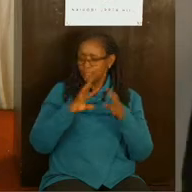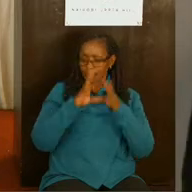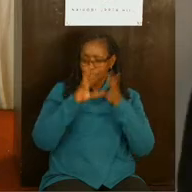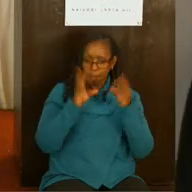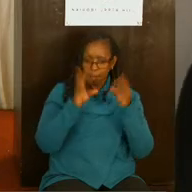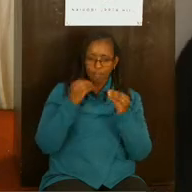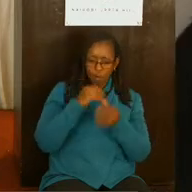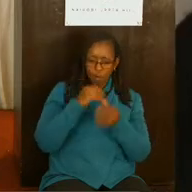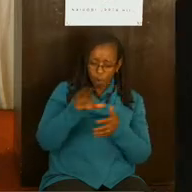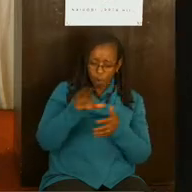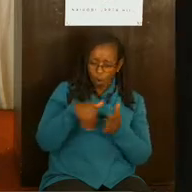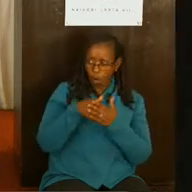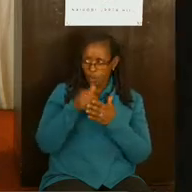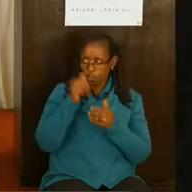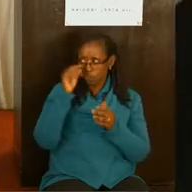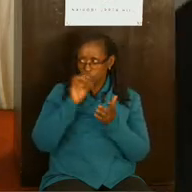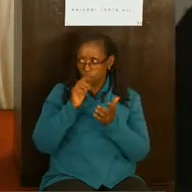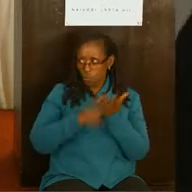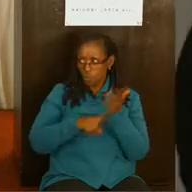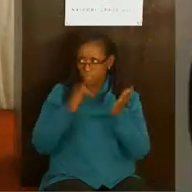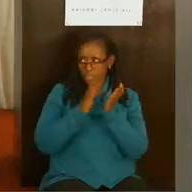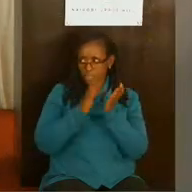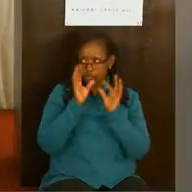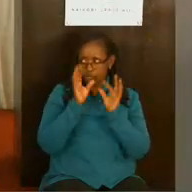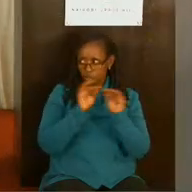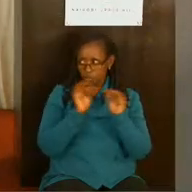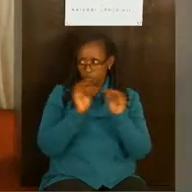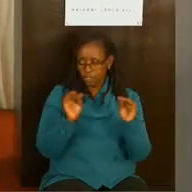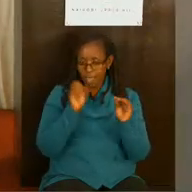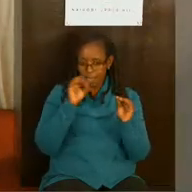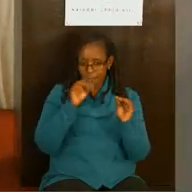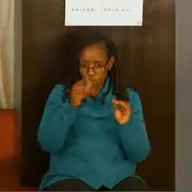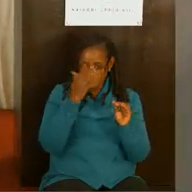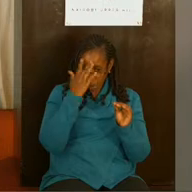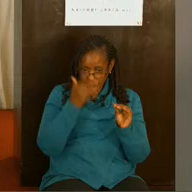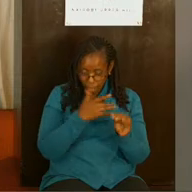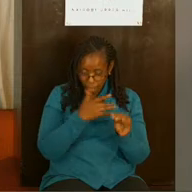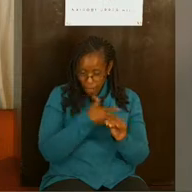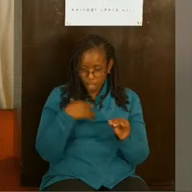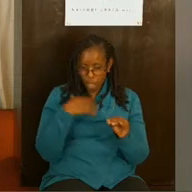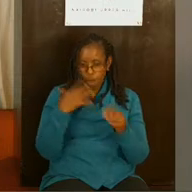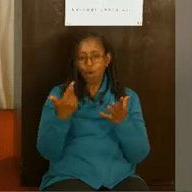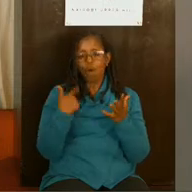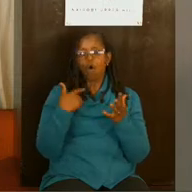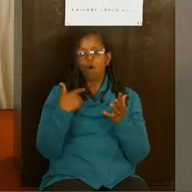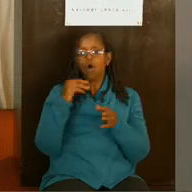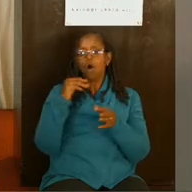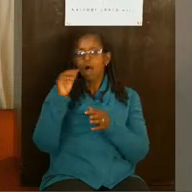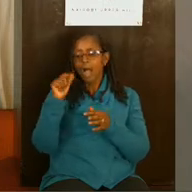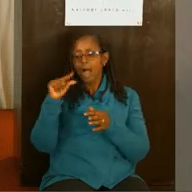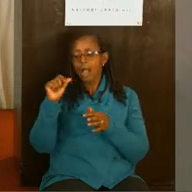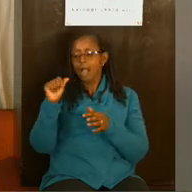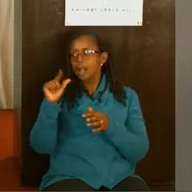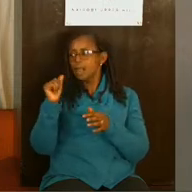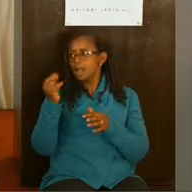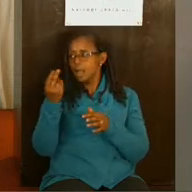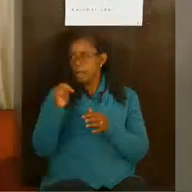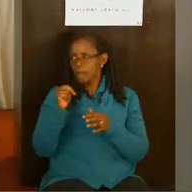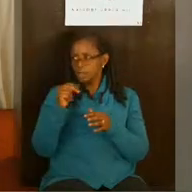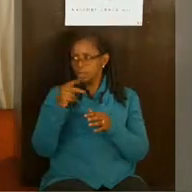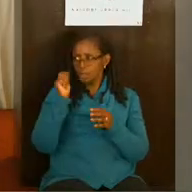that Jesus taught is I'm sure and uh for if you're a Catholic or if you're an Anglican that is one of the things that you'd recite every